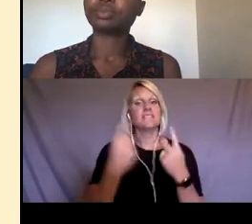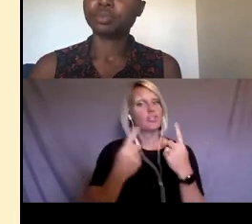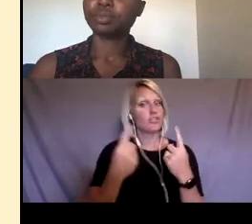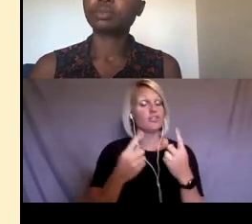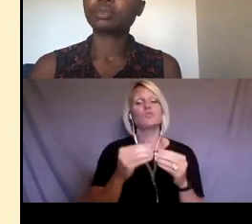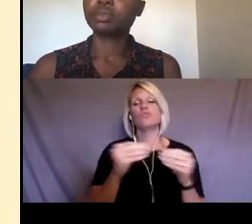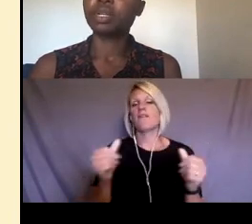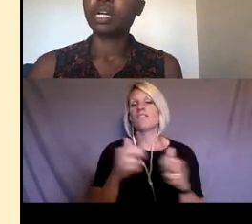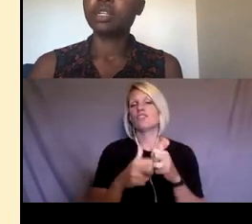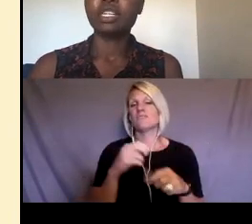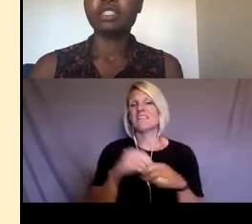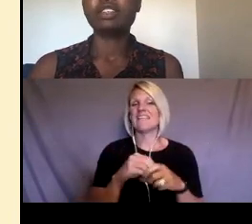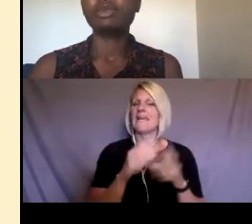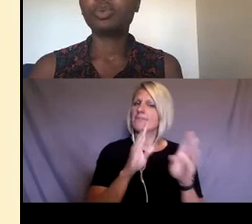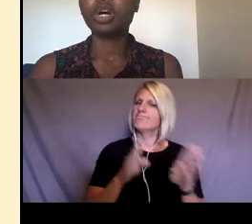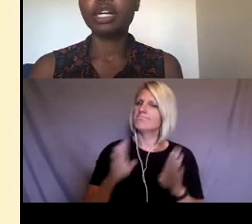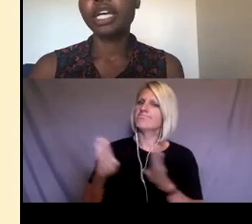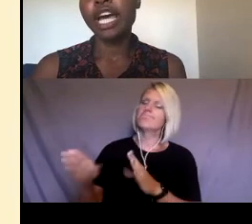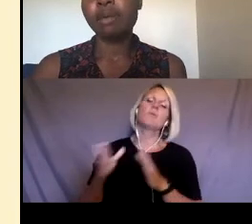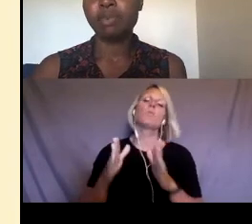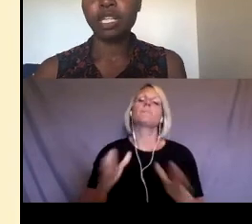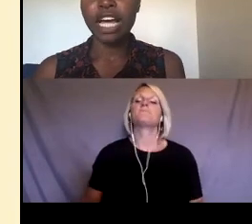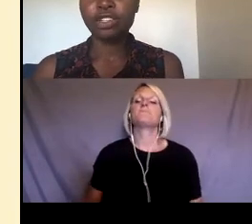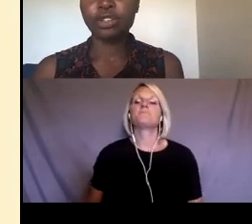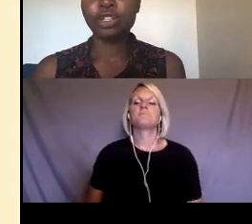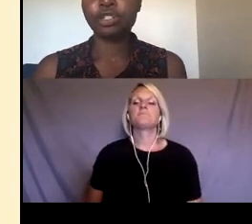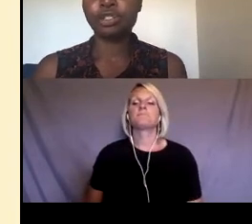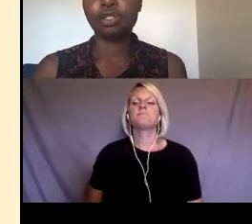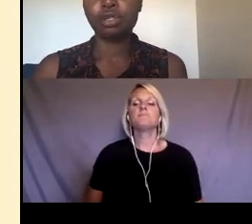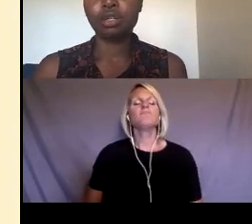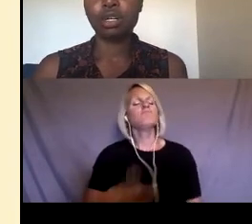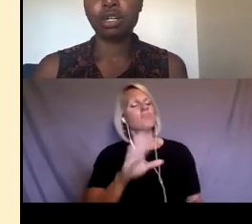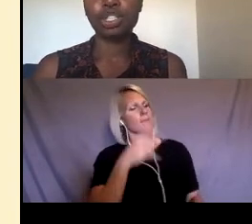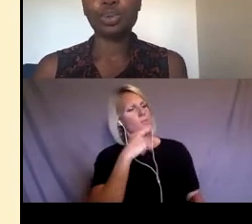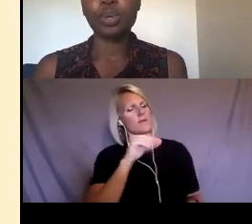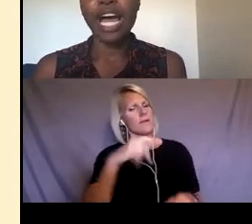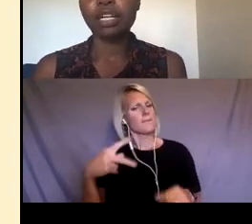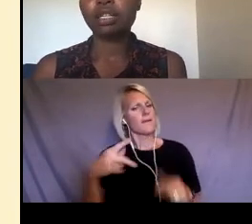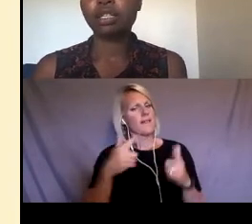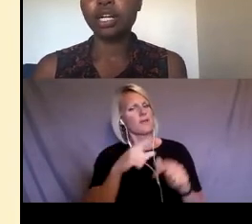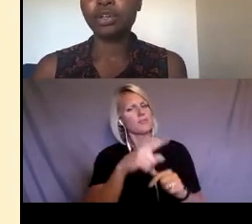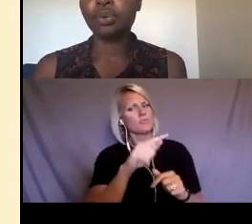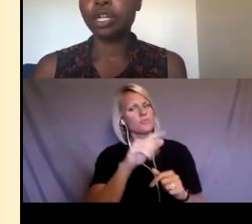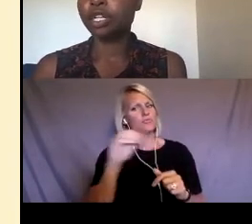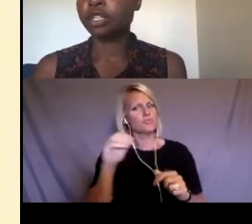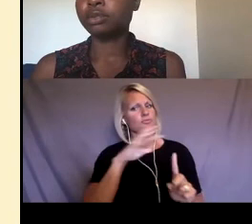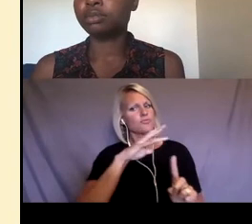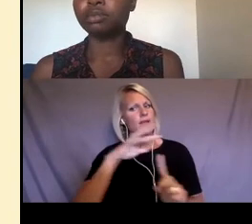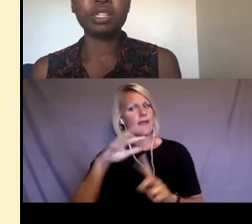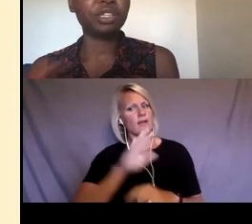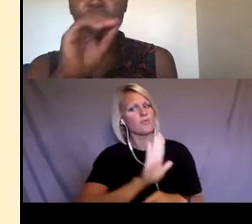way. Does the Milwaukee app allow you to track